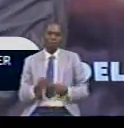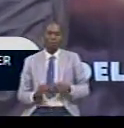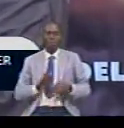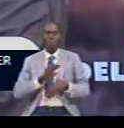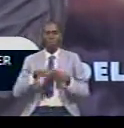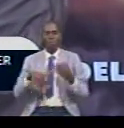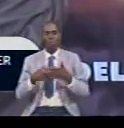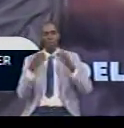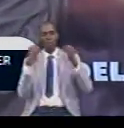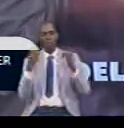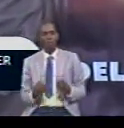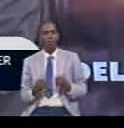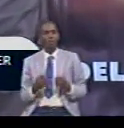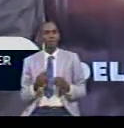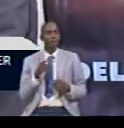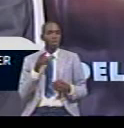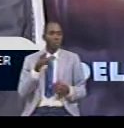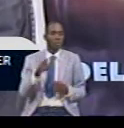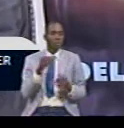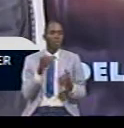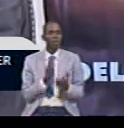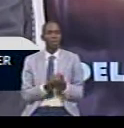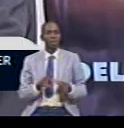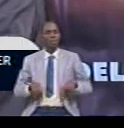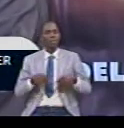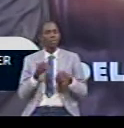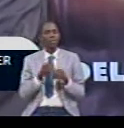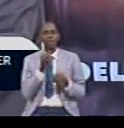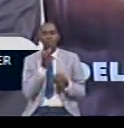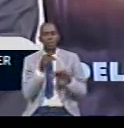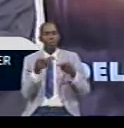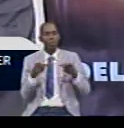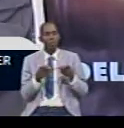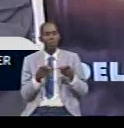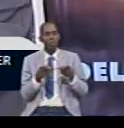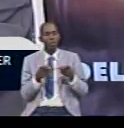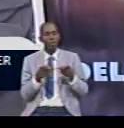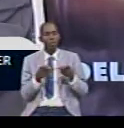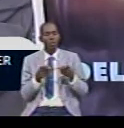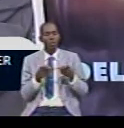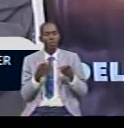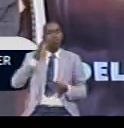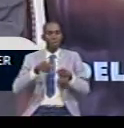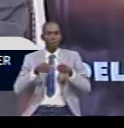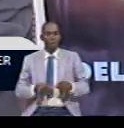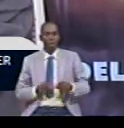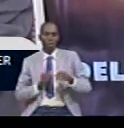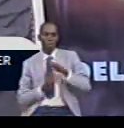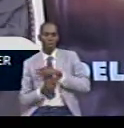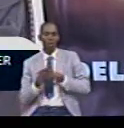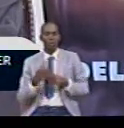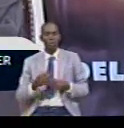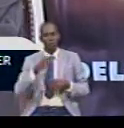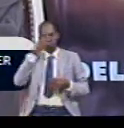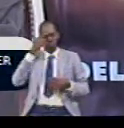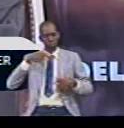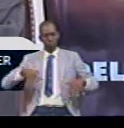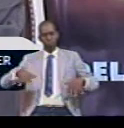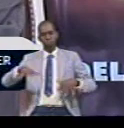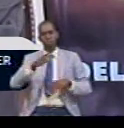that dwelleth in the secret place of the Most High shall abide under the shadow of the